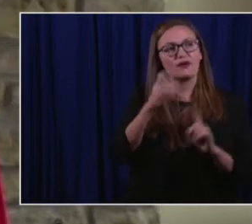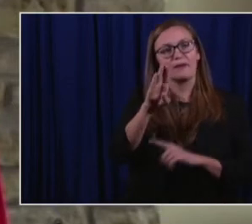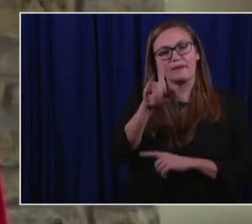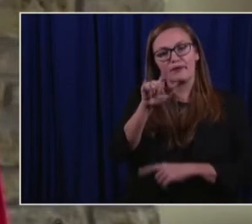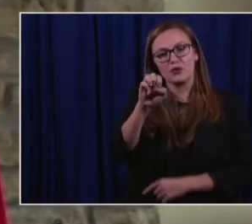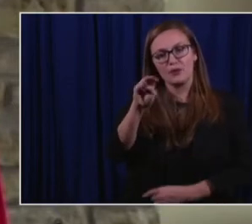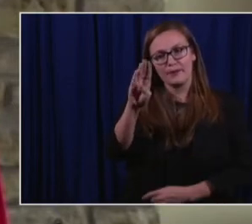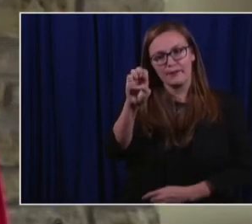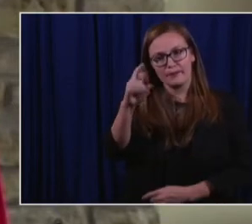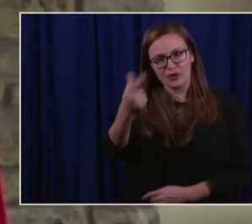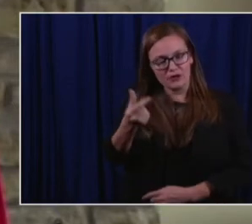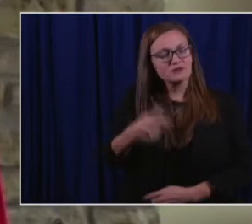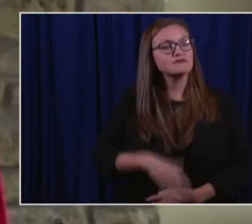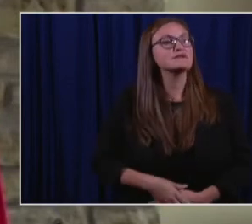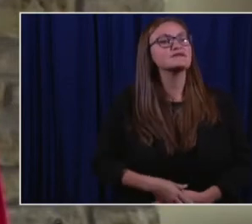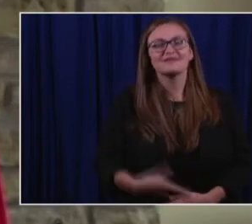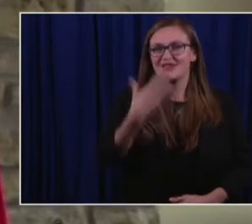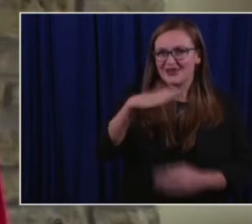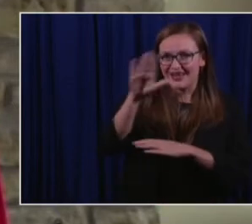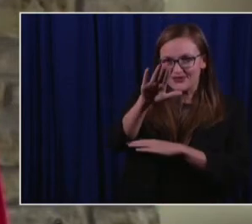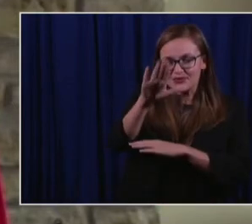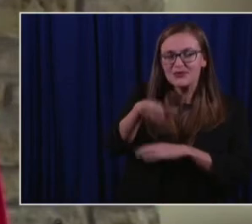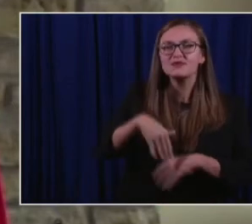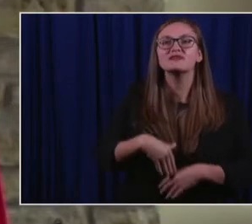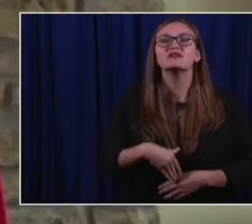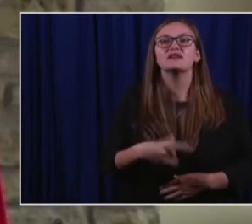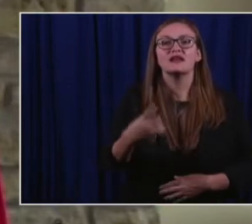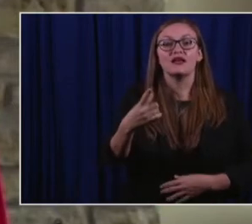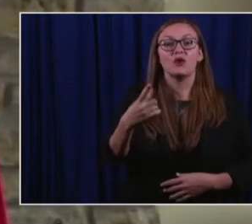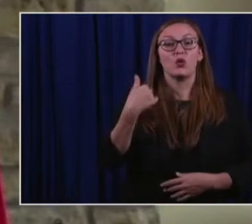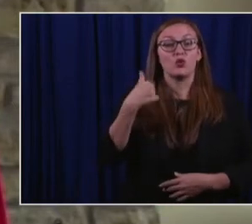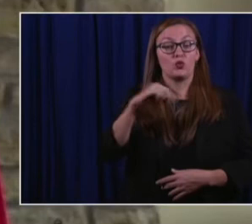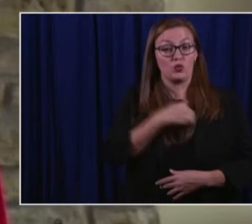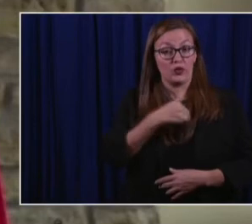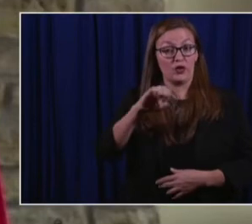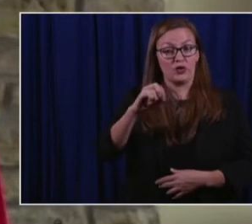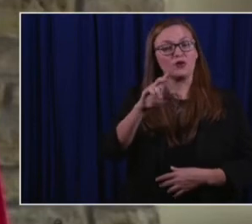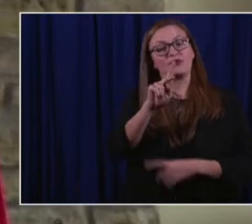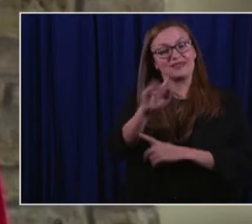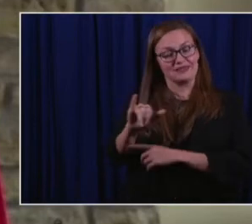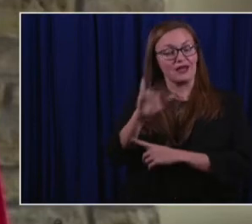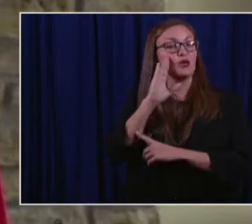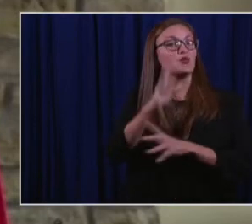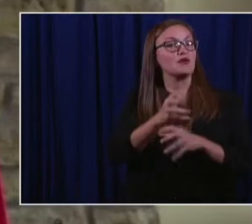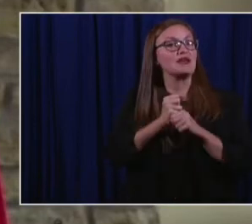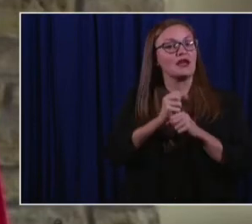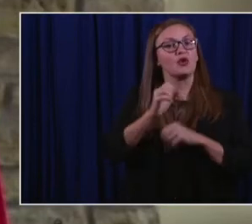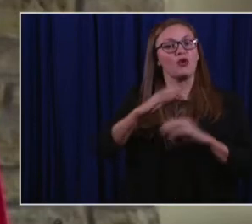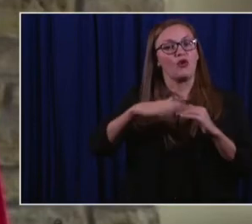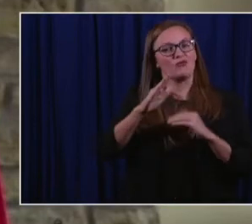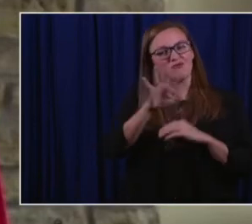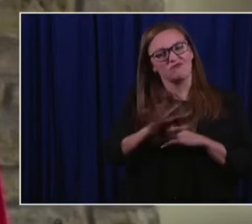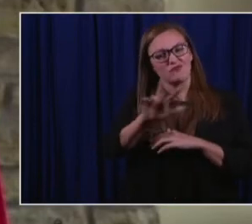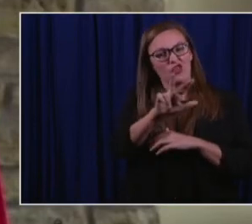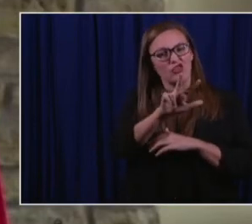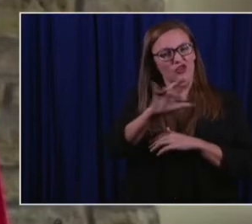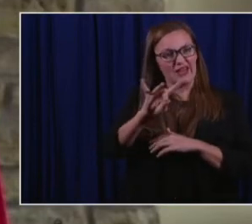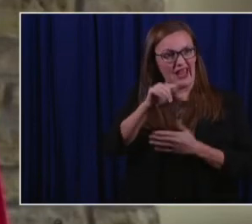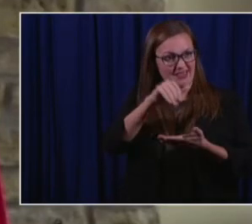about 38,000 doses of the Pfizer vaccine on December 15th. They're also going to get